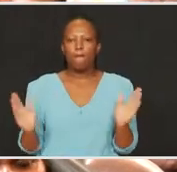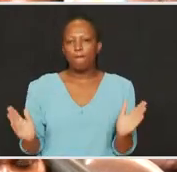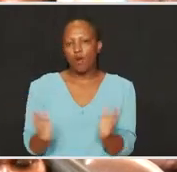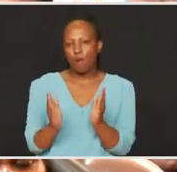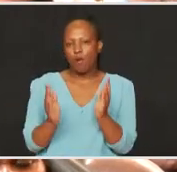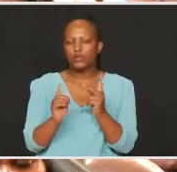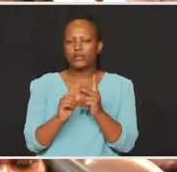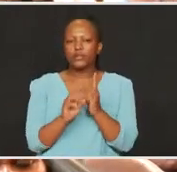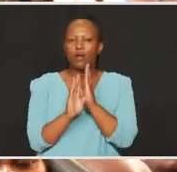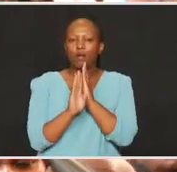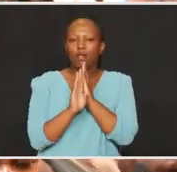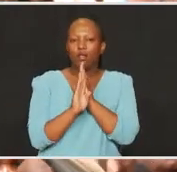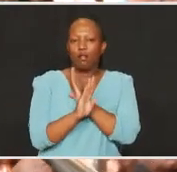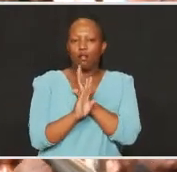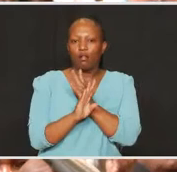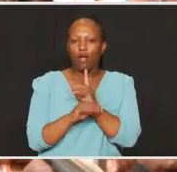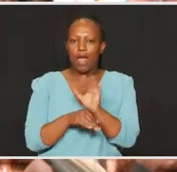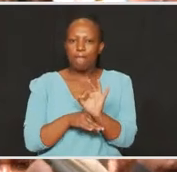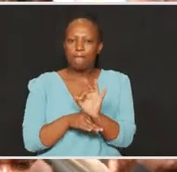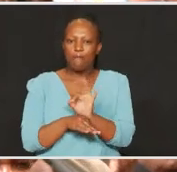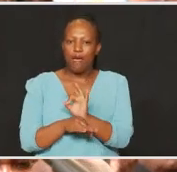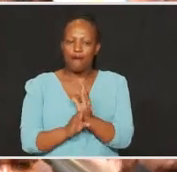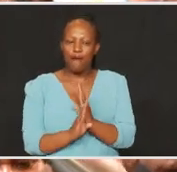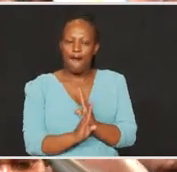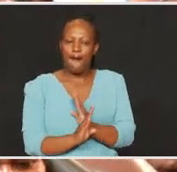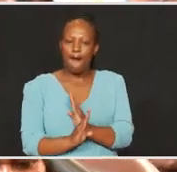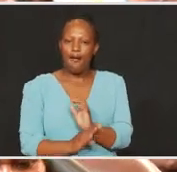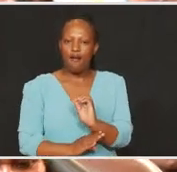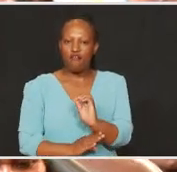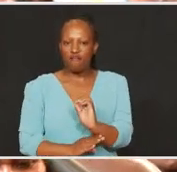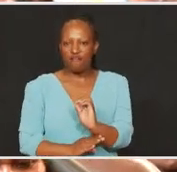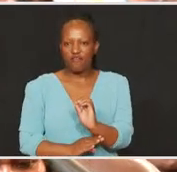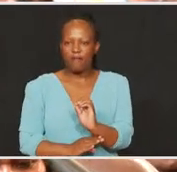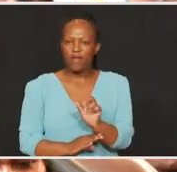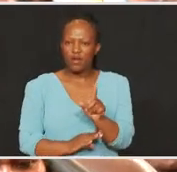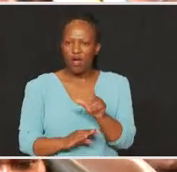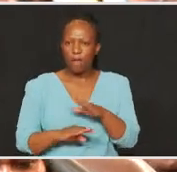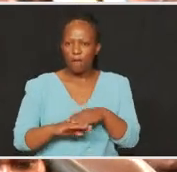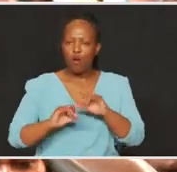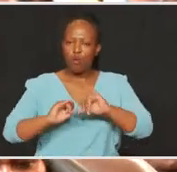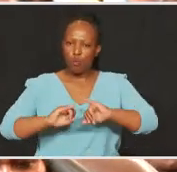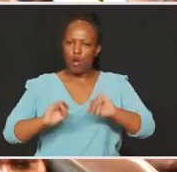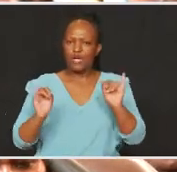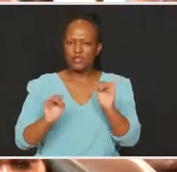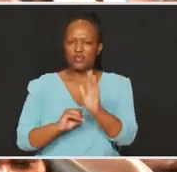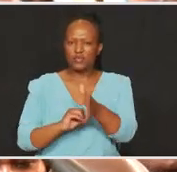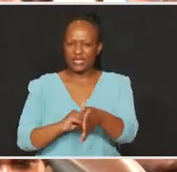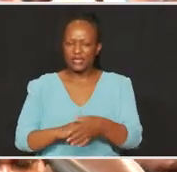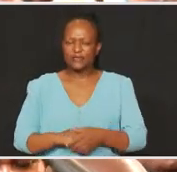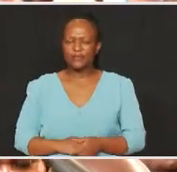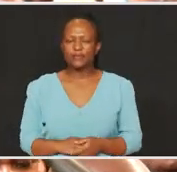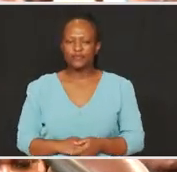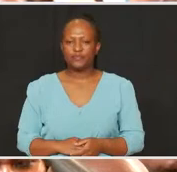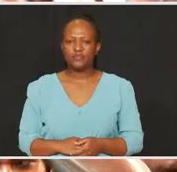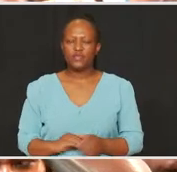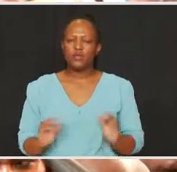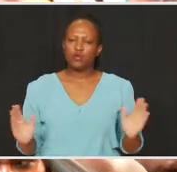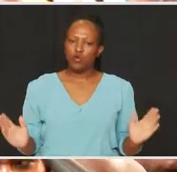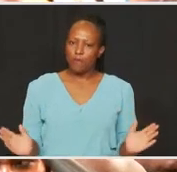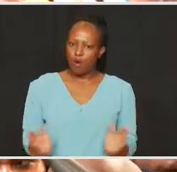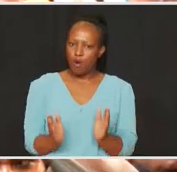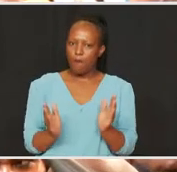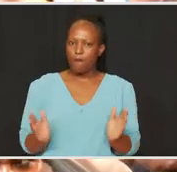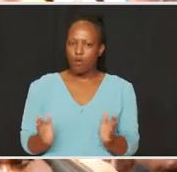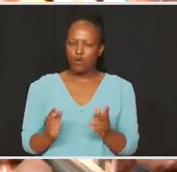coercion and a fast track to abortion which only makes things worse this also will promote underage